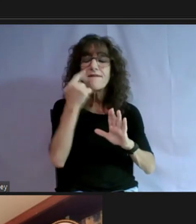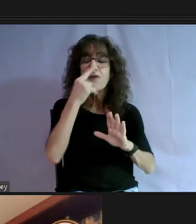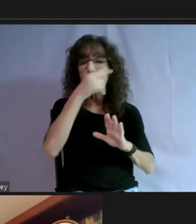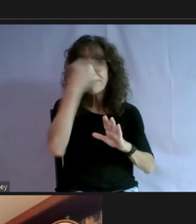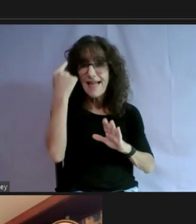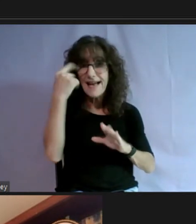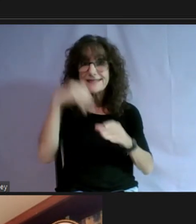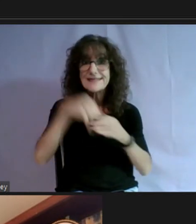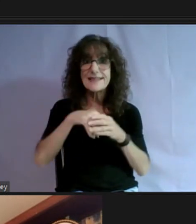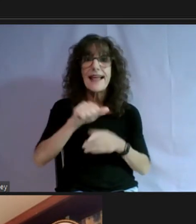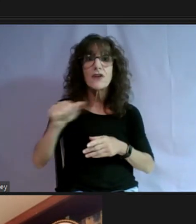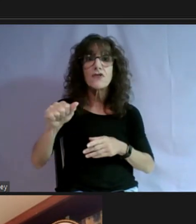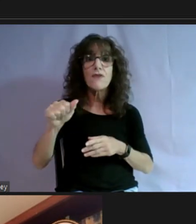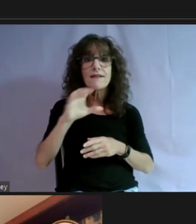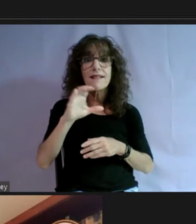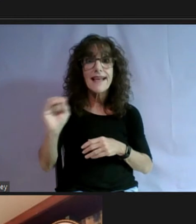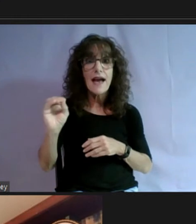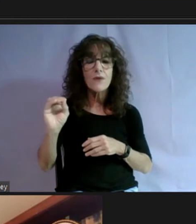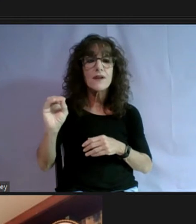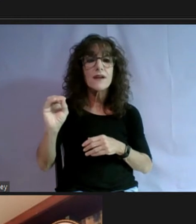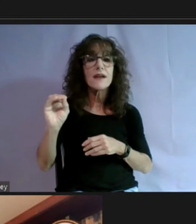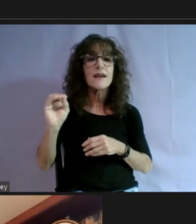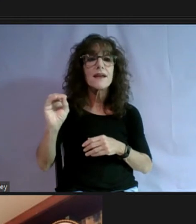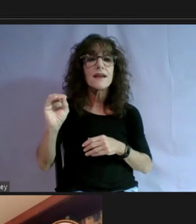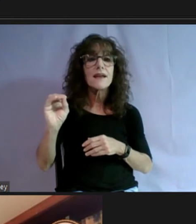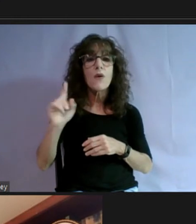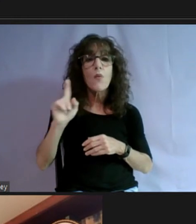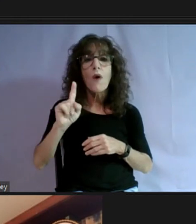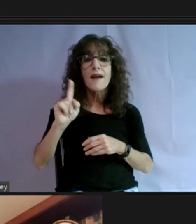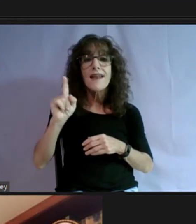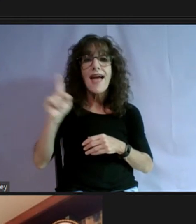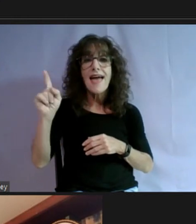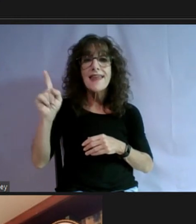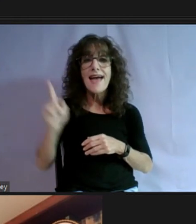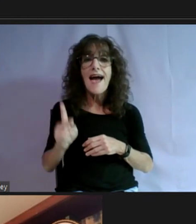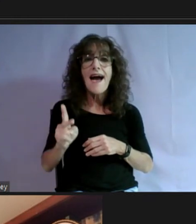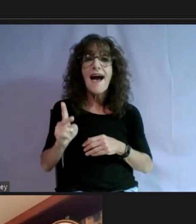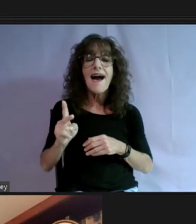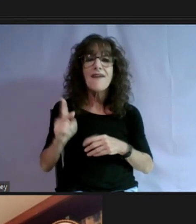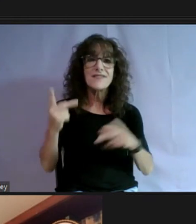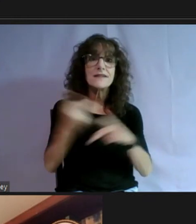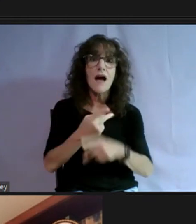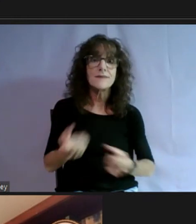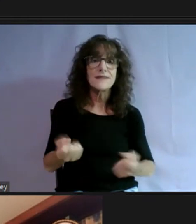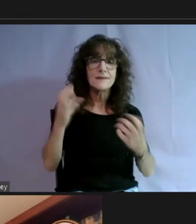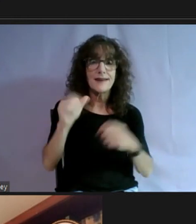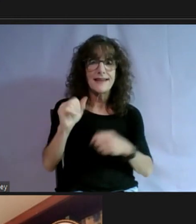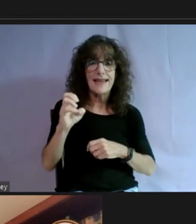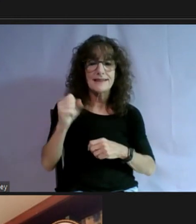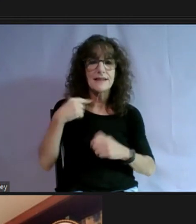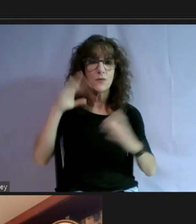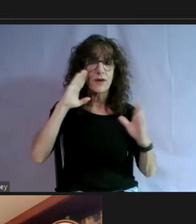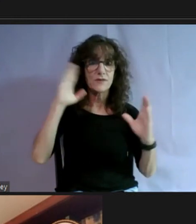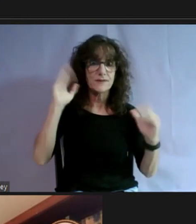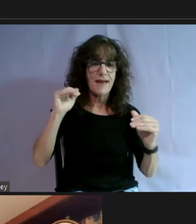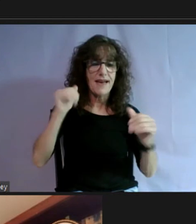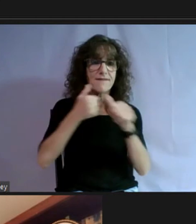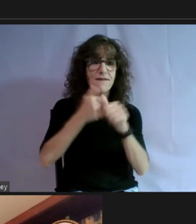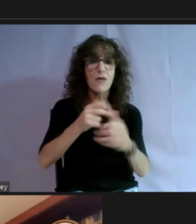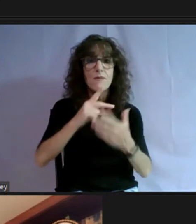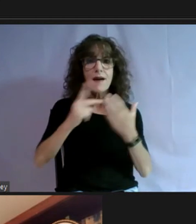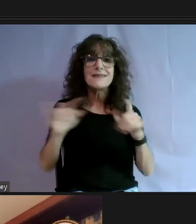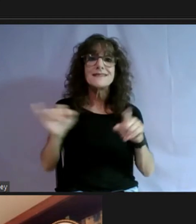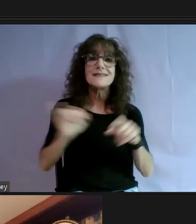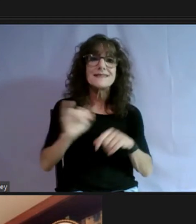Anne Arundel County, about 1.5 times as many cases as we would expect just on population, and the same thing for